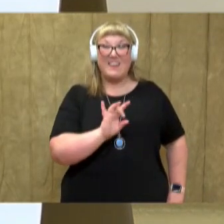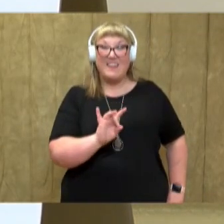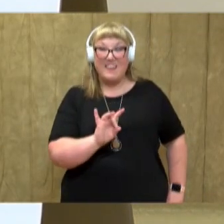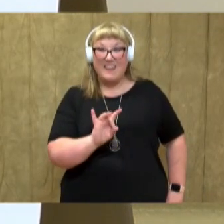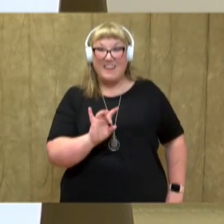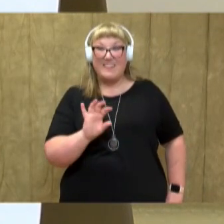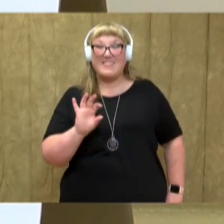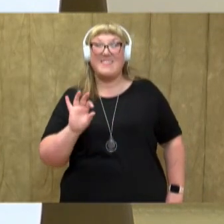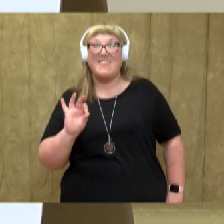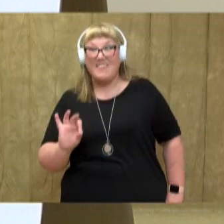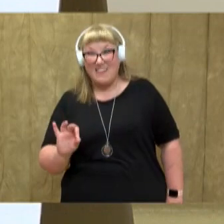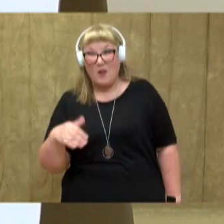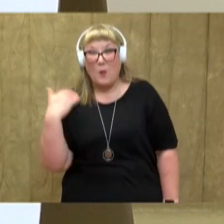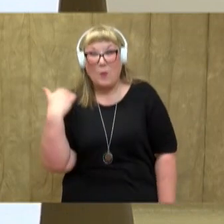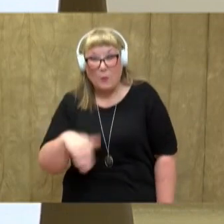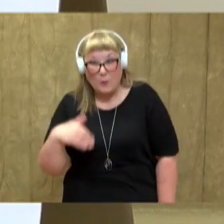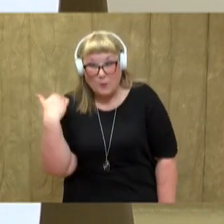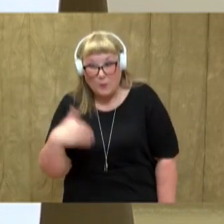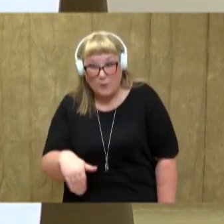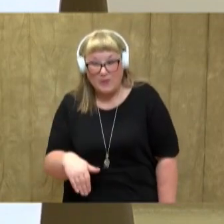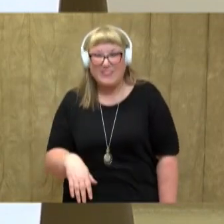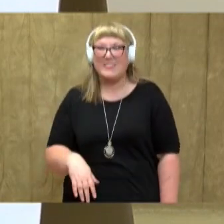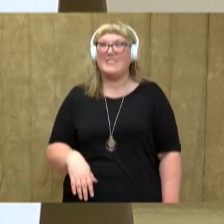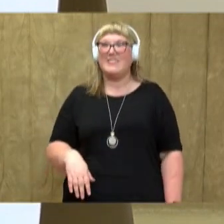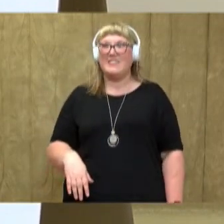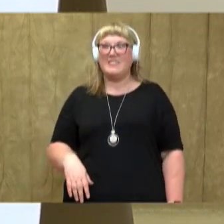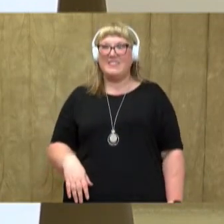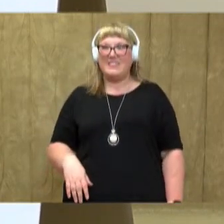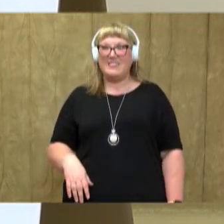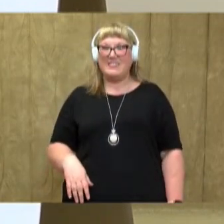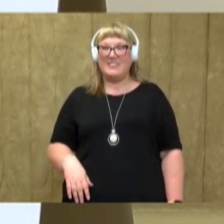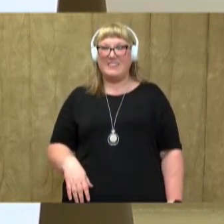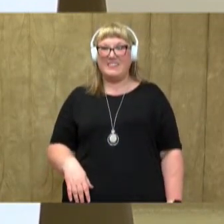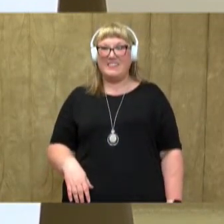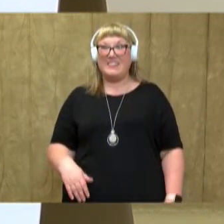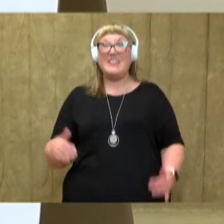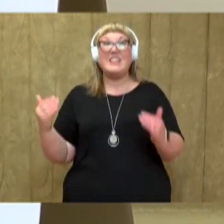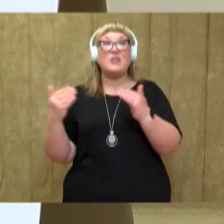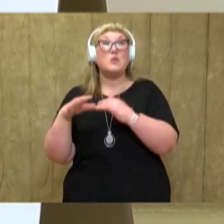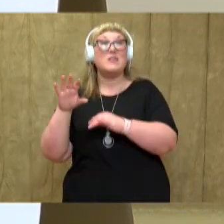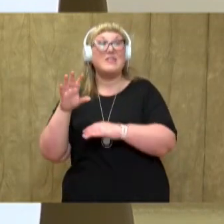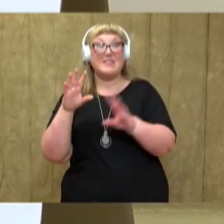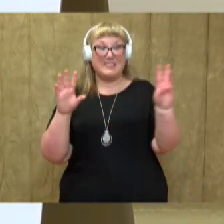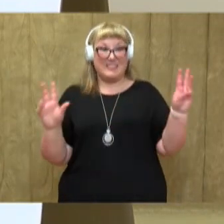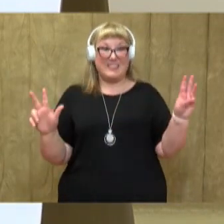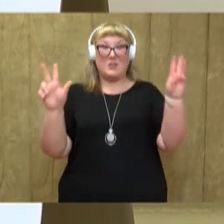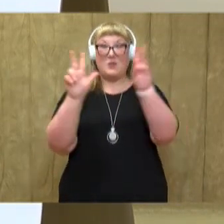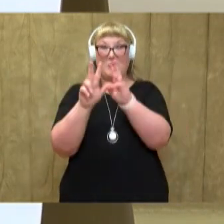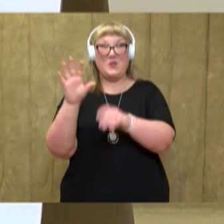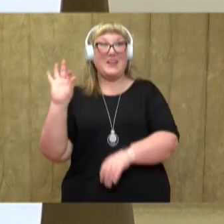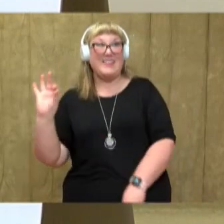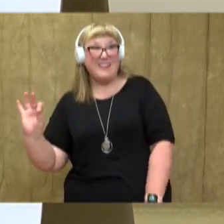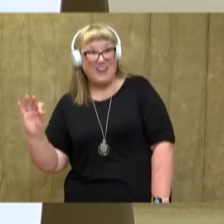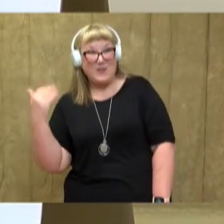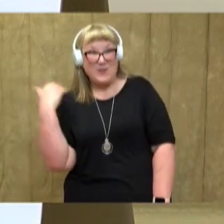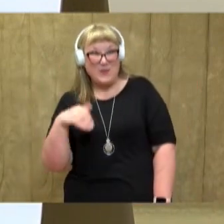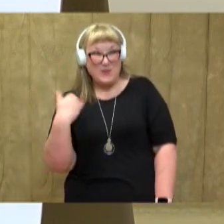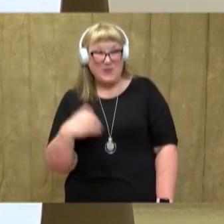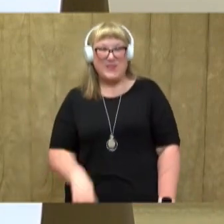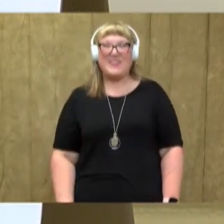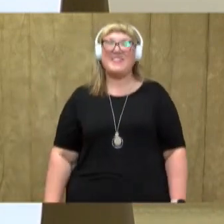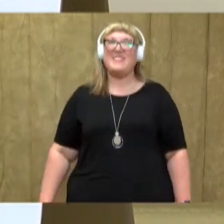7, 8, 9. 6 plus 3 equals 9. Awesome